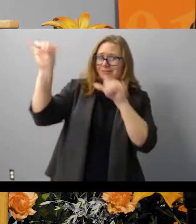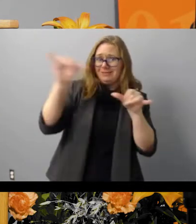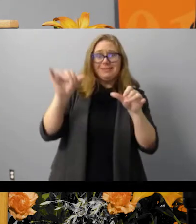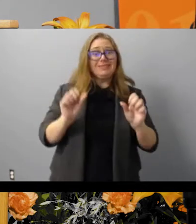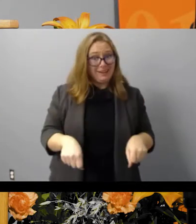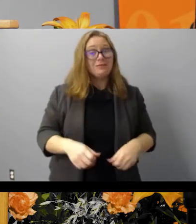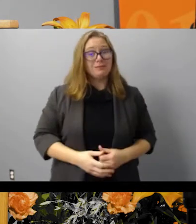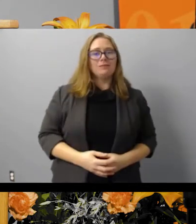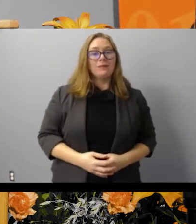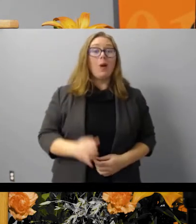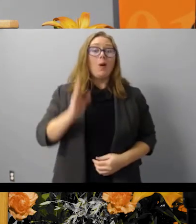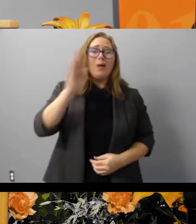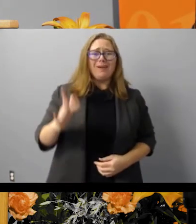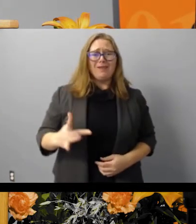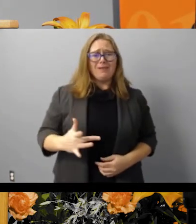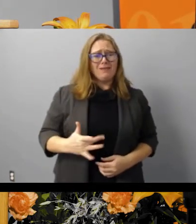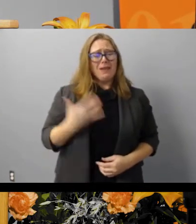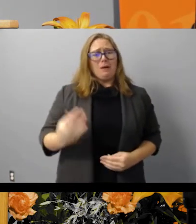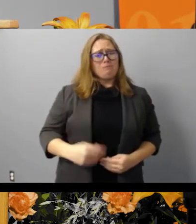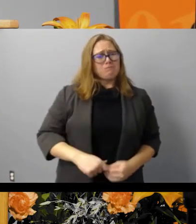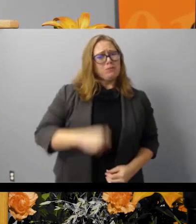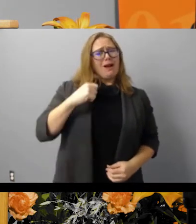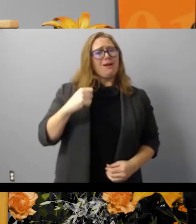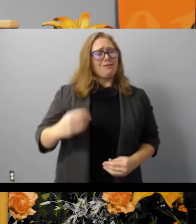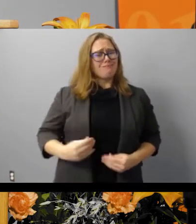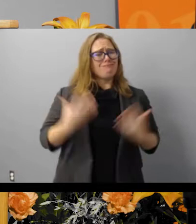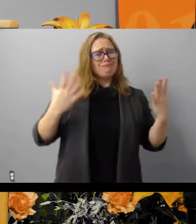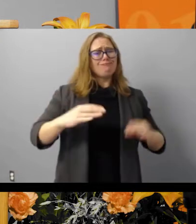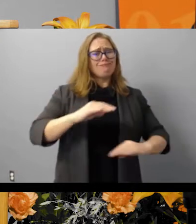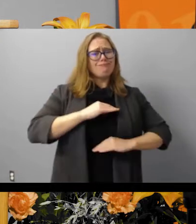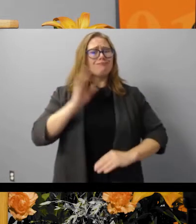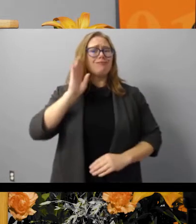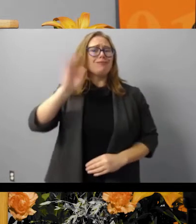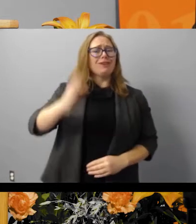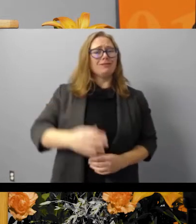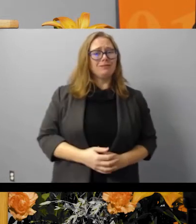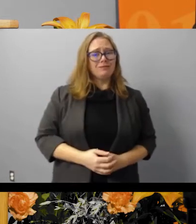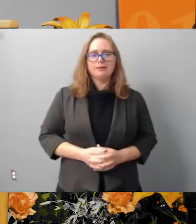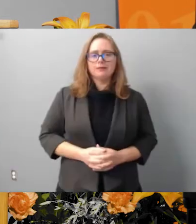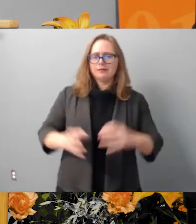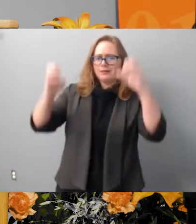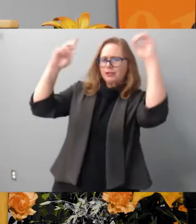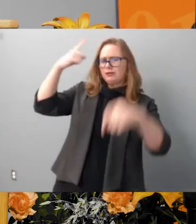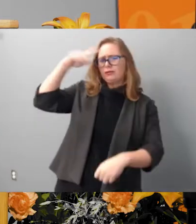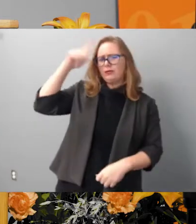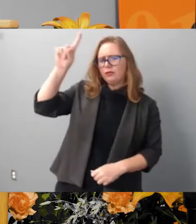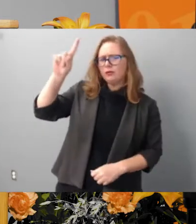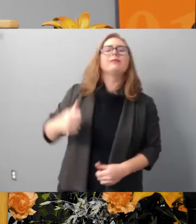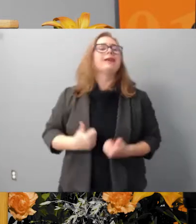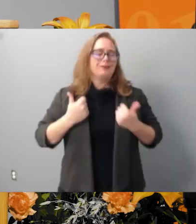proud, and that ultimately brings you happiness and fulfillment. Because this is what education is all